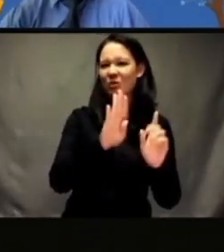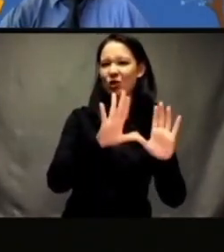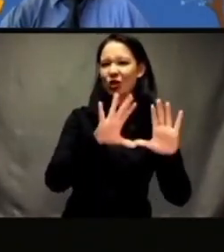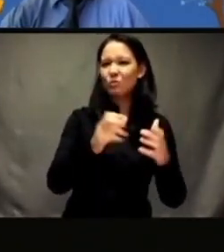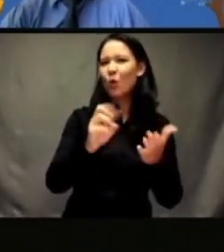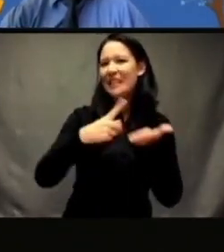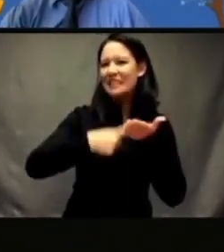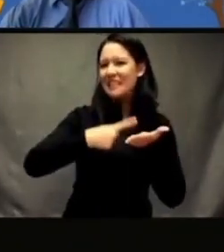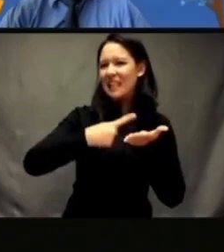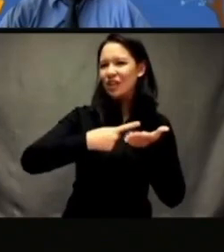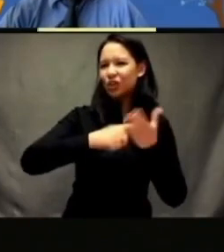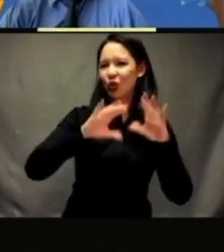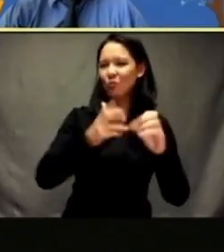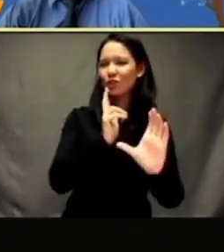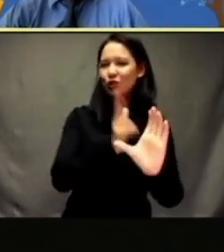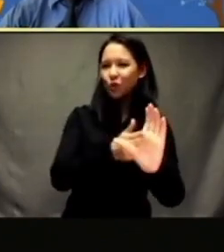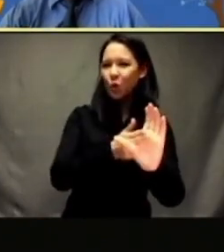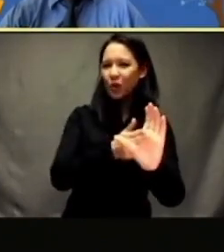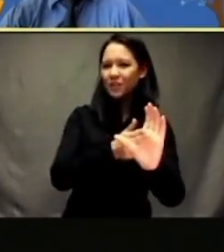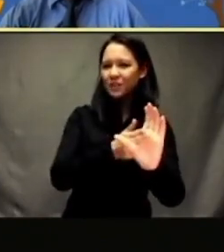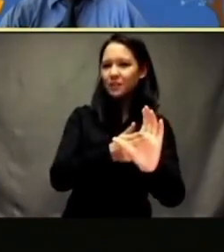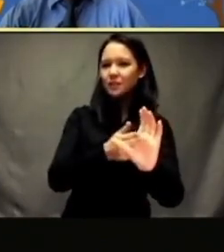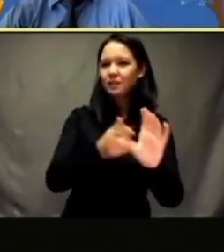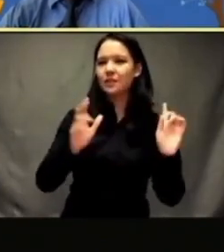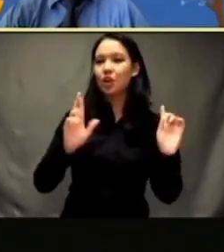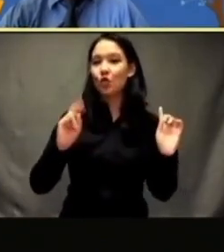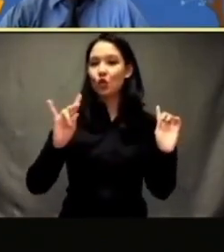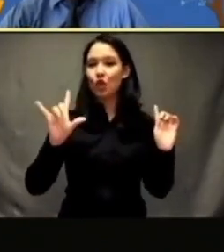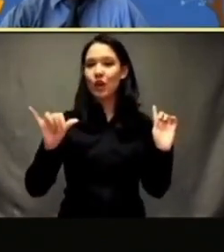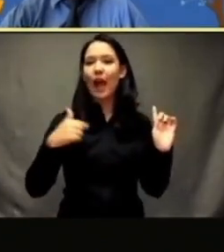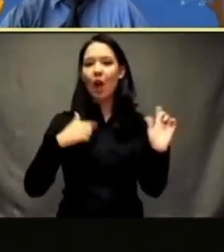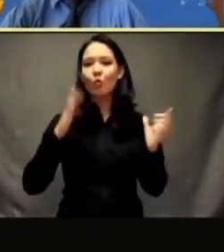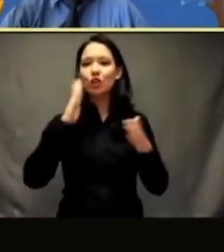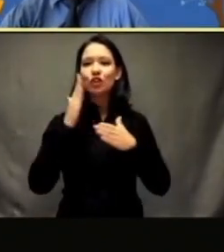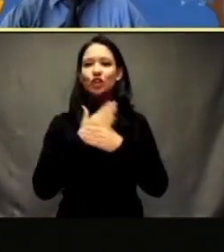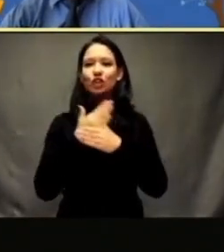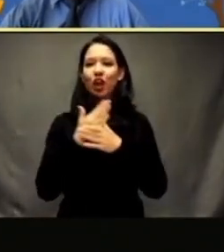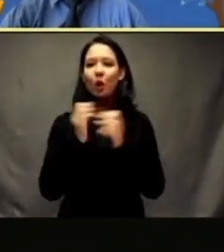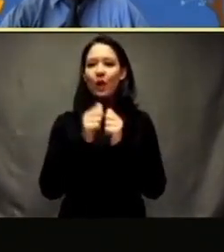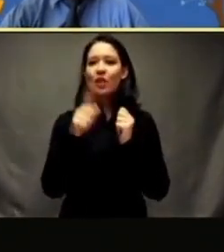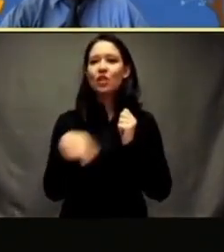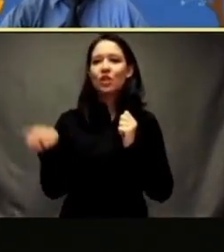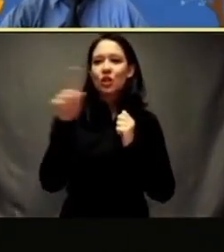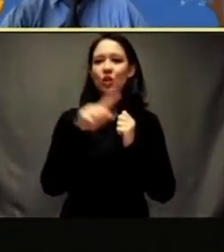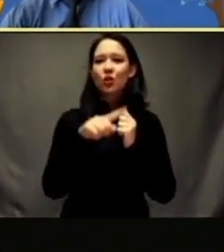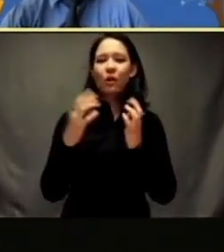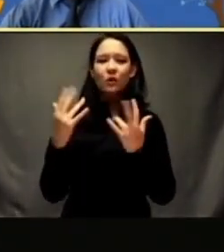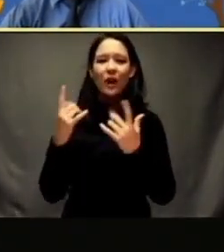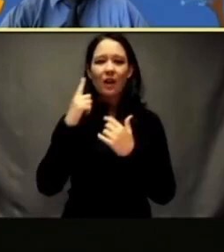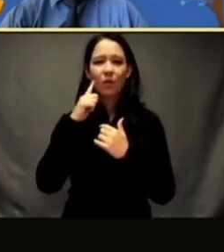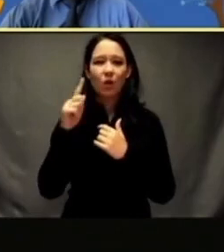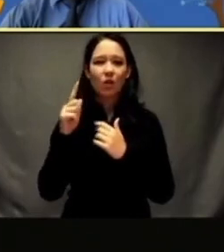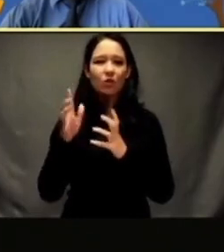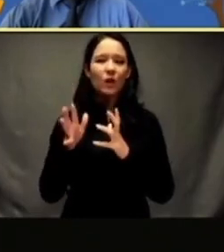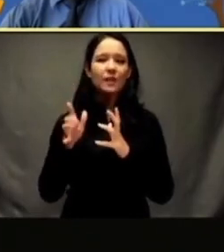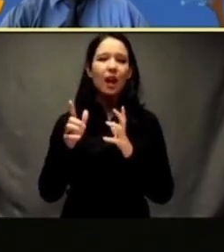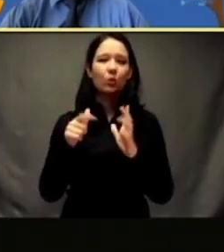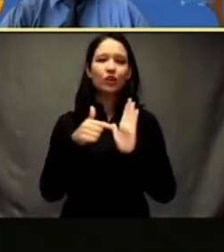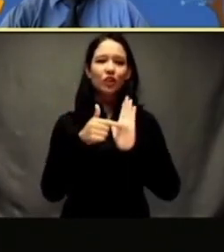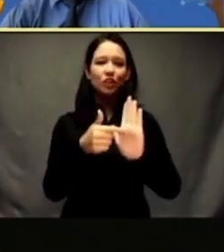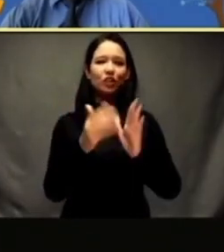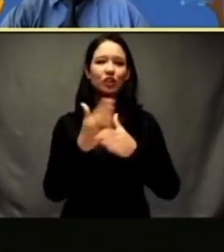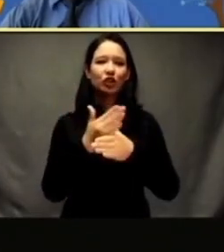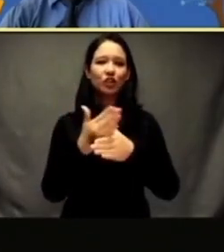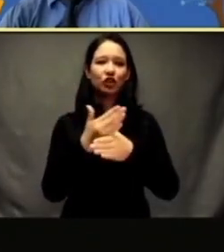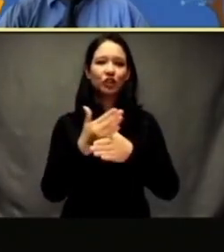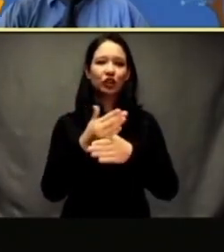groups, and So so let you me will find actually some. share it. Yeah, let me actually share with everybody because I was waiting for the rest, but let me actually wait for this. I'm Uh, gonna